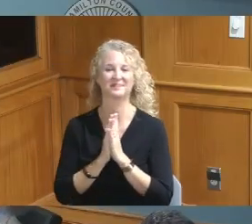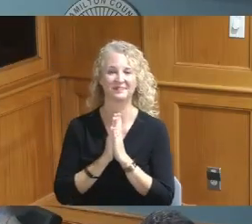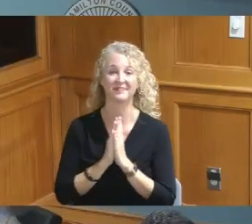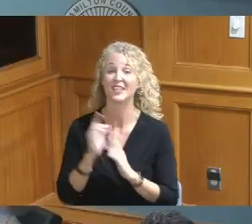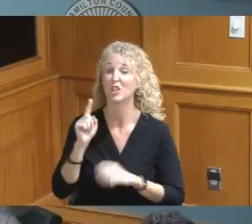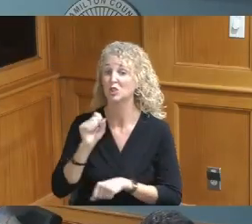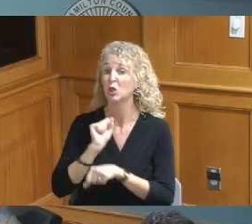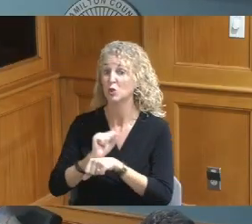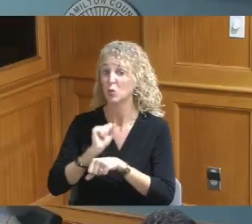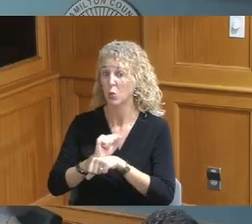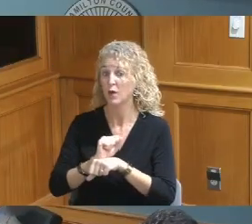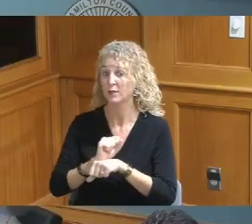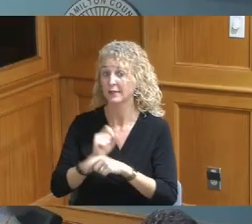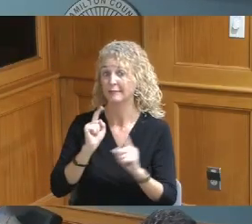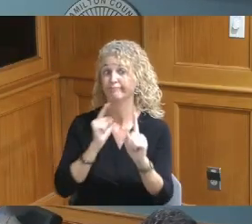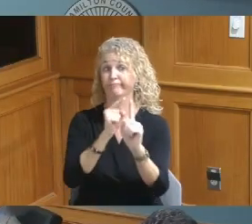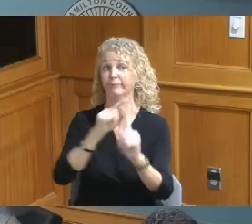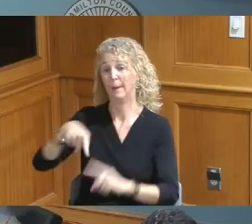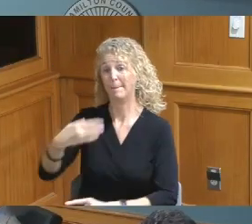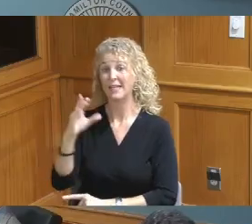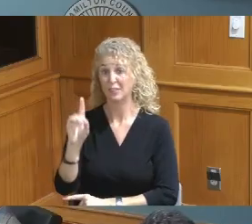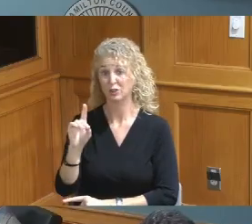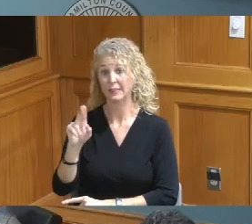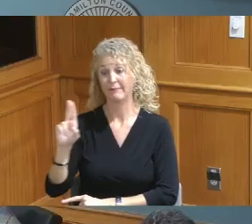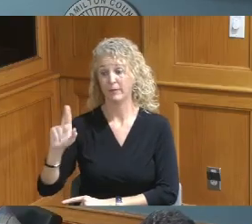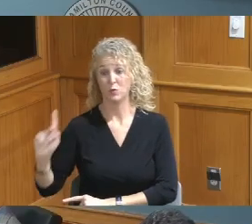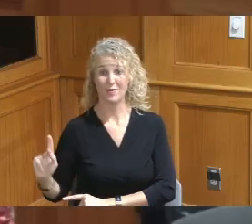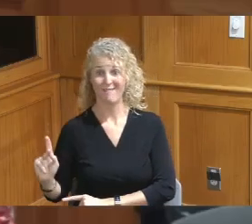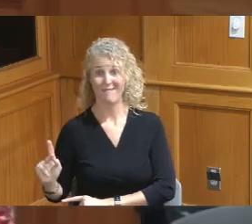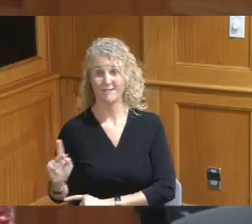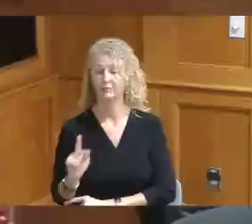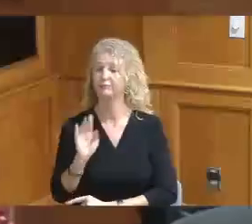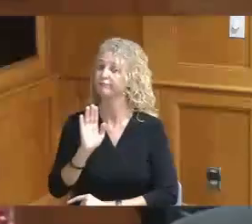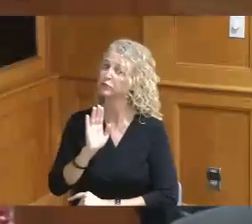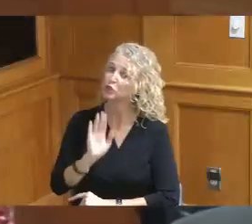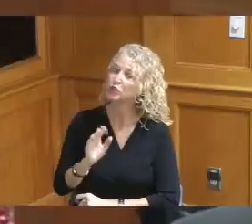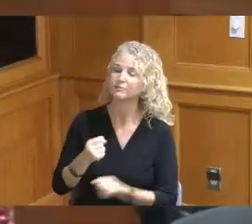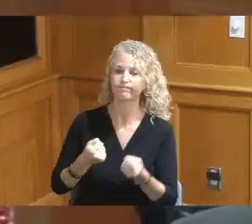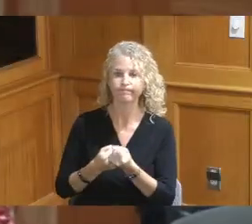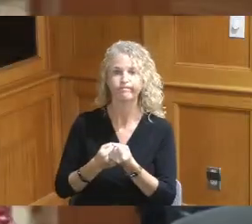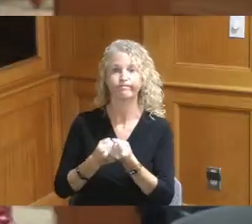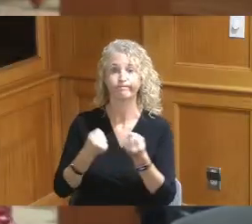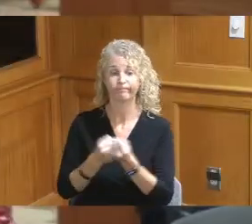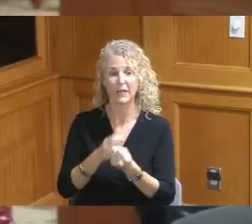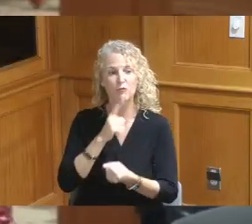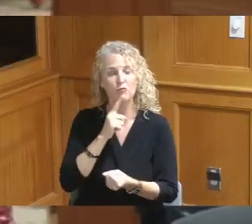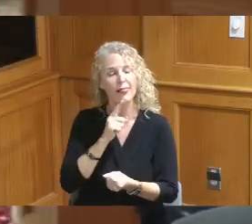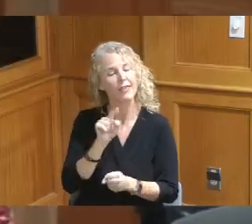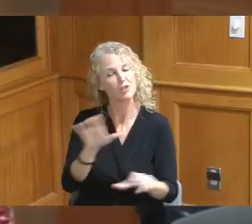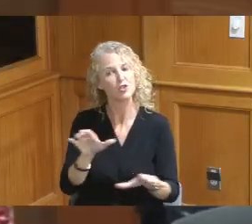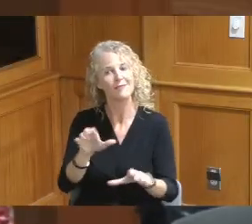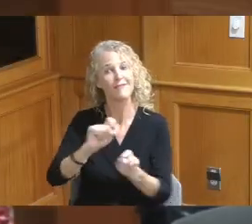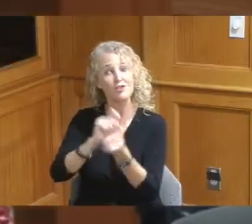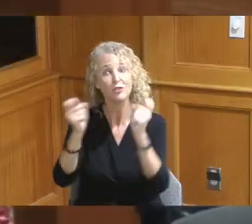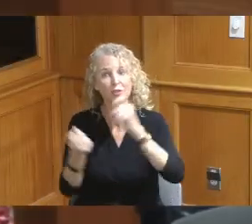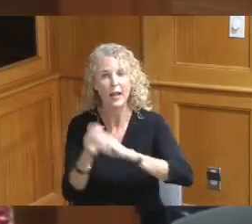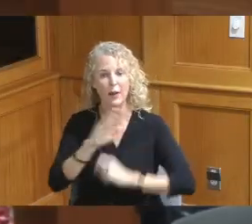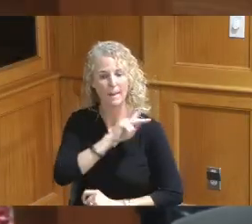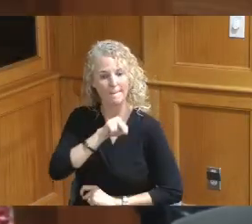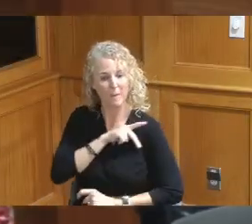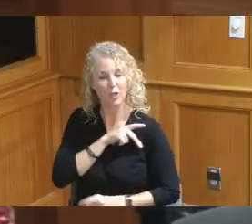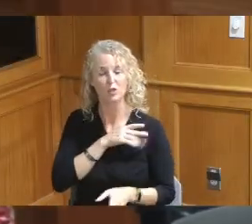She's a doctoral candidate at the University of Kentucky. Joy is an advocate and a change maker who has devoted her